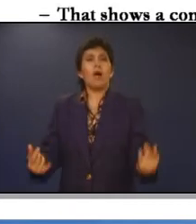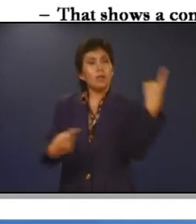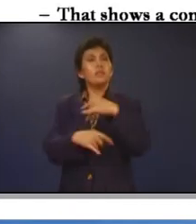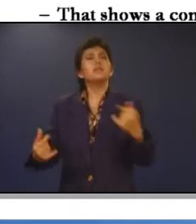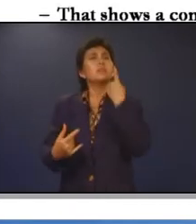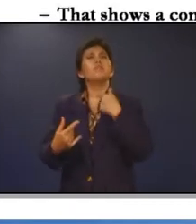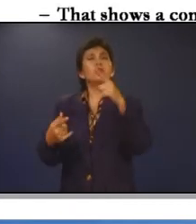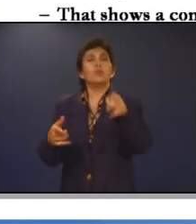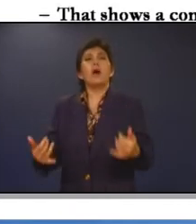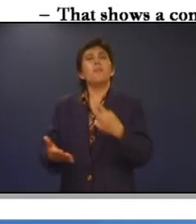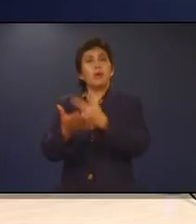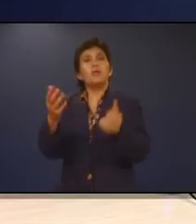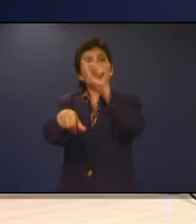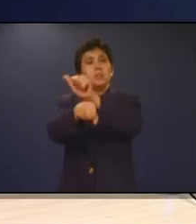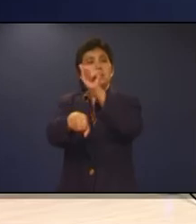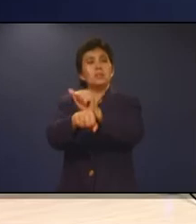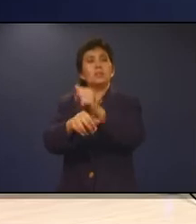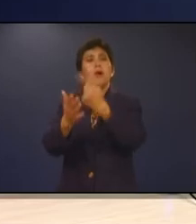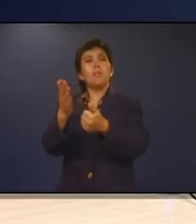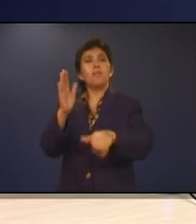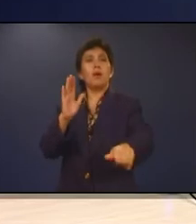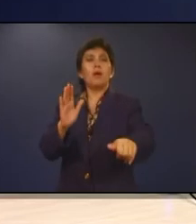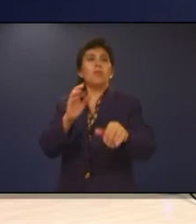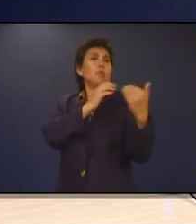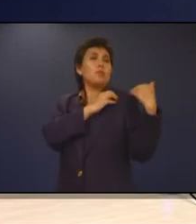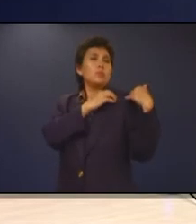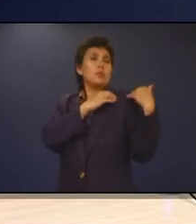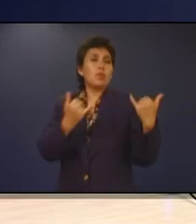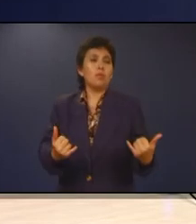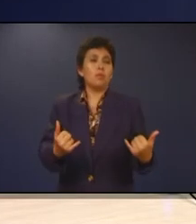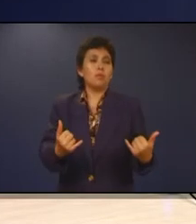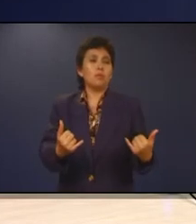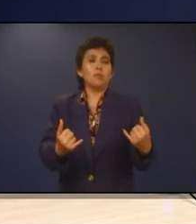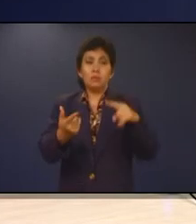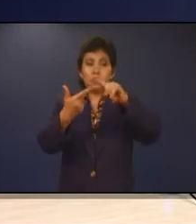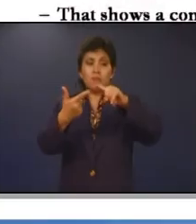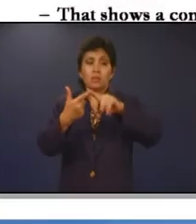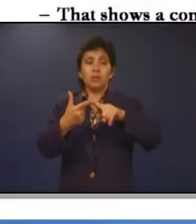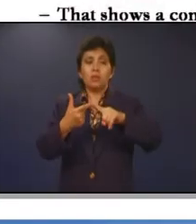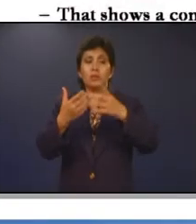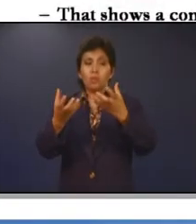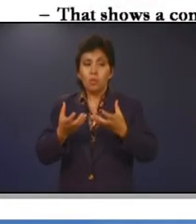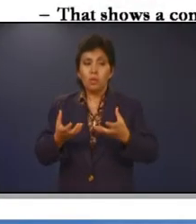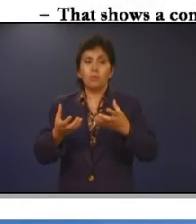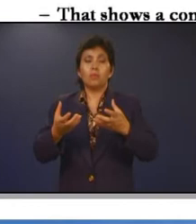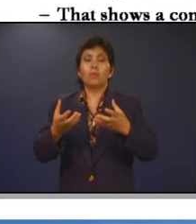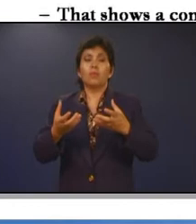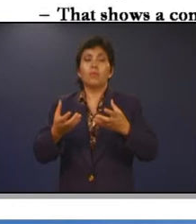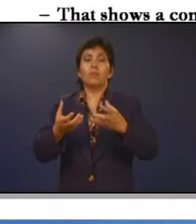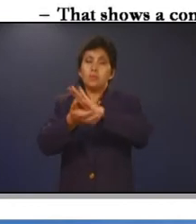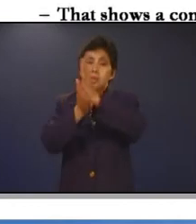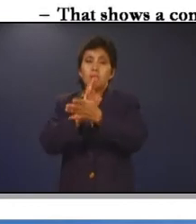today, who you are, what your job is, what role are you playing. The second one is your ideal self. You want to